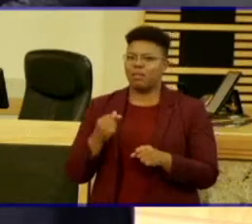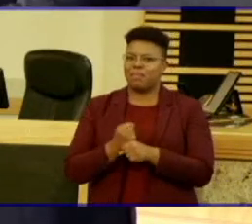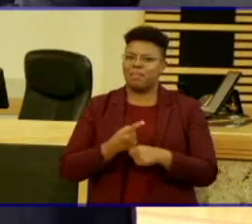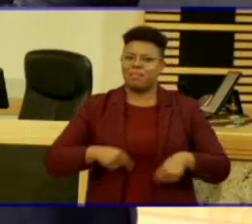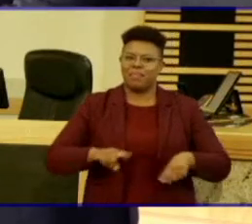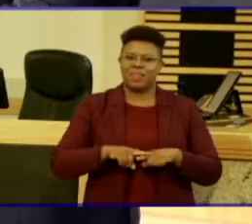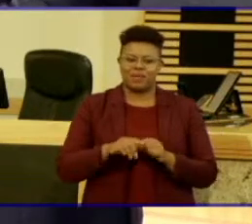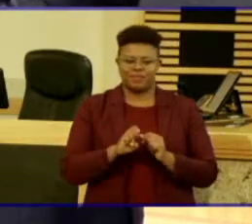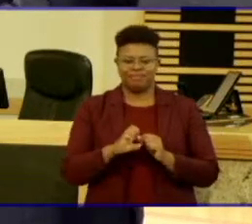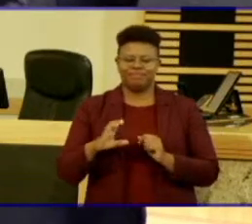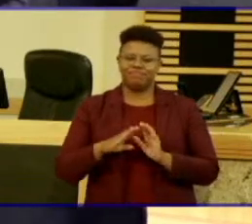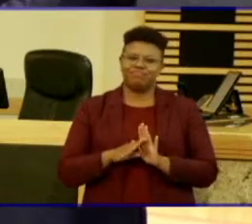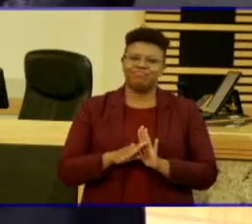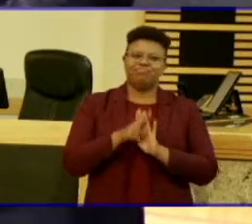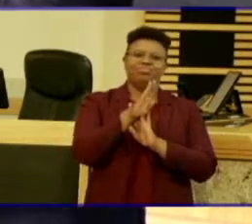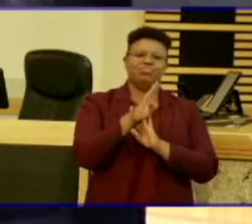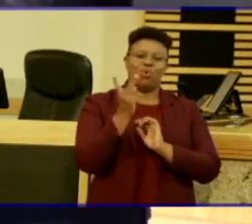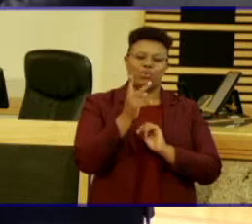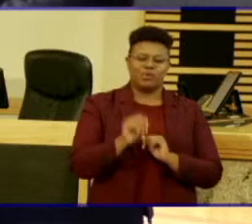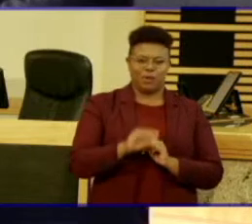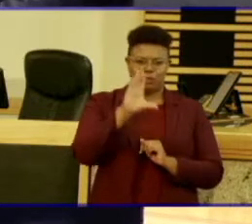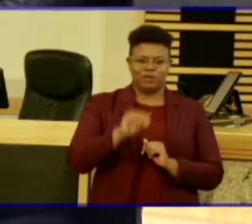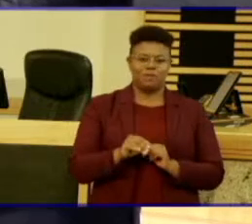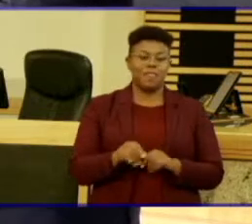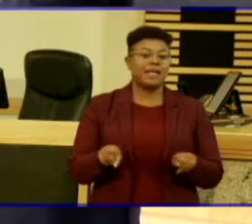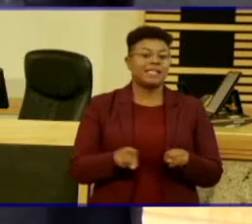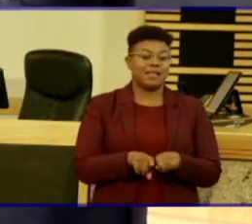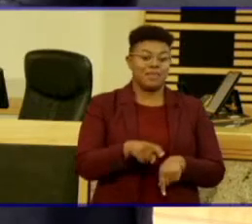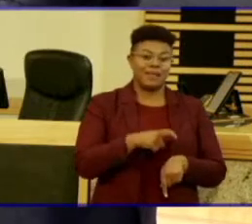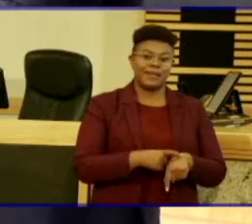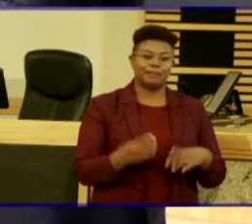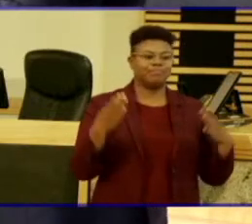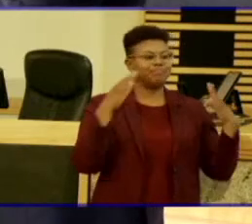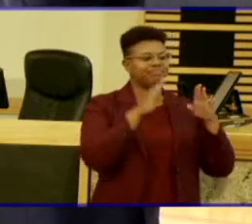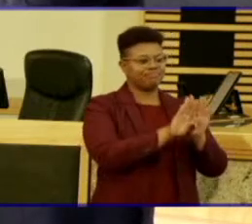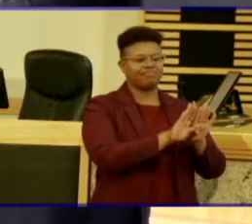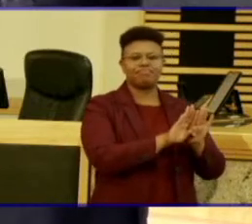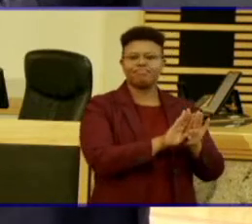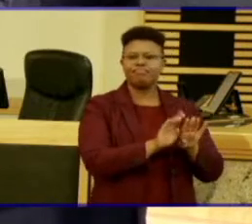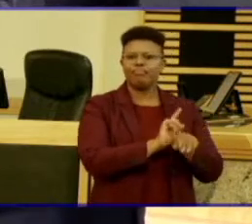as a province and as a country. Even during the lockdown period,